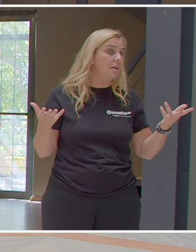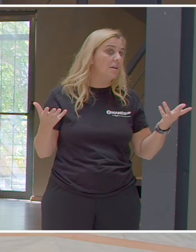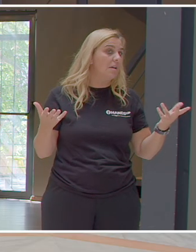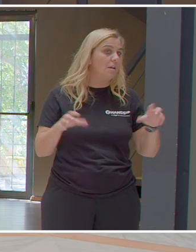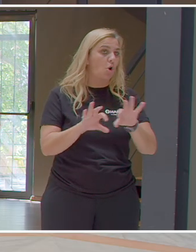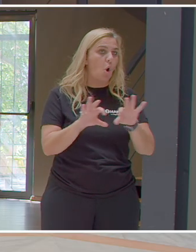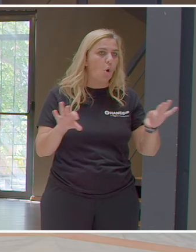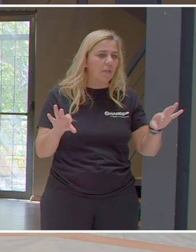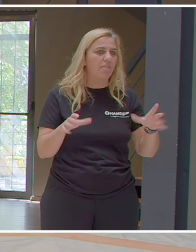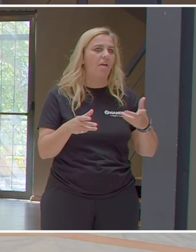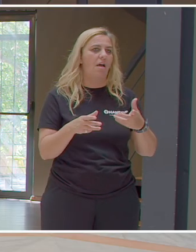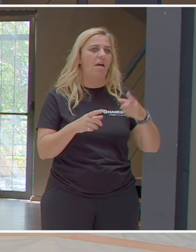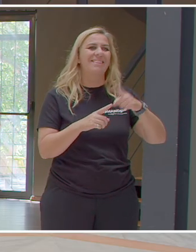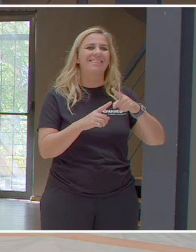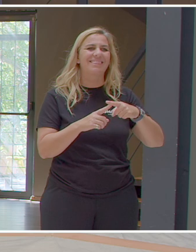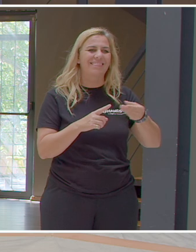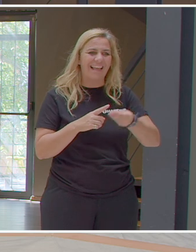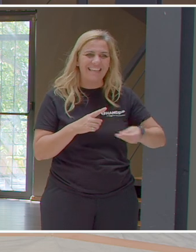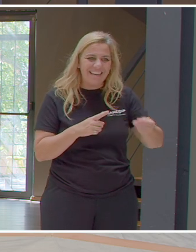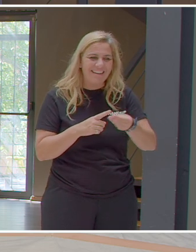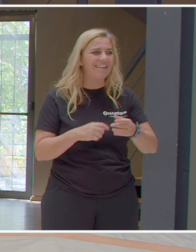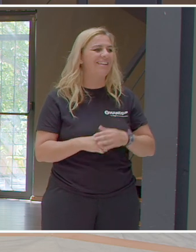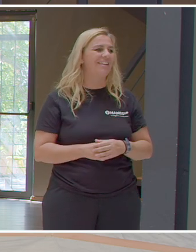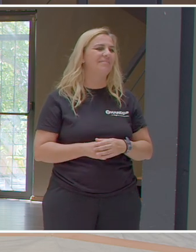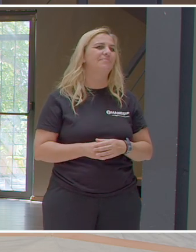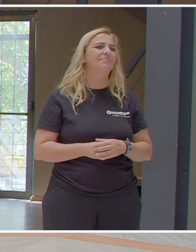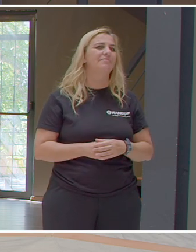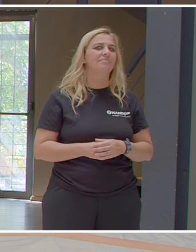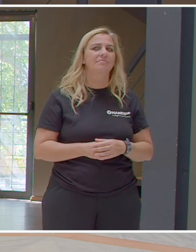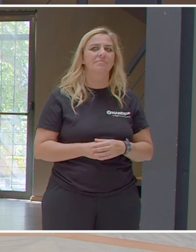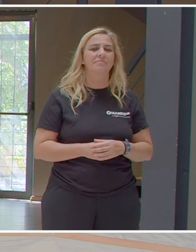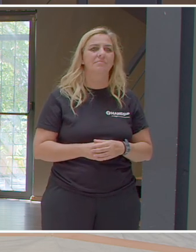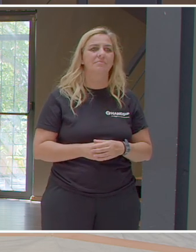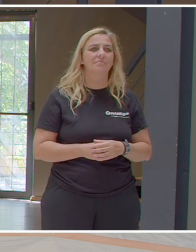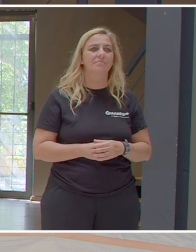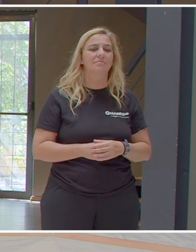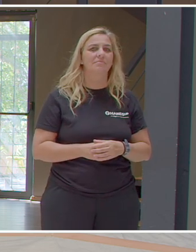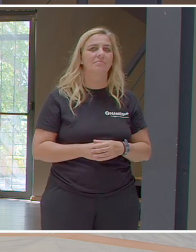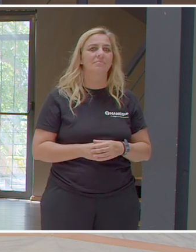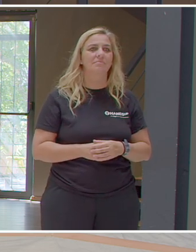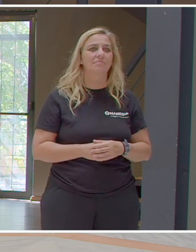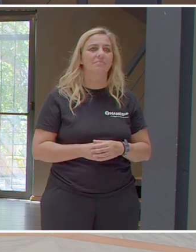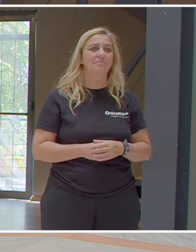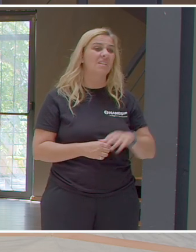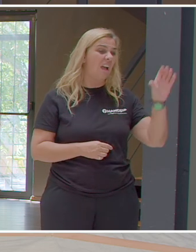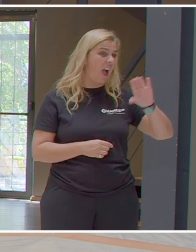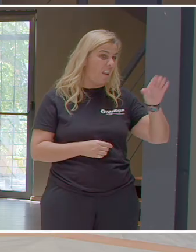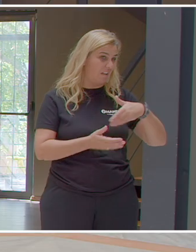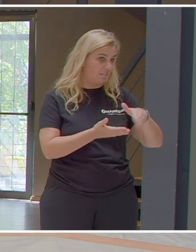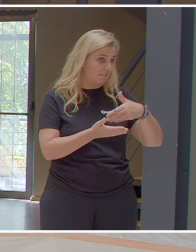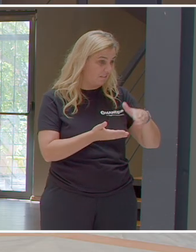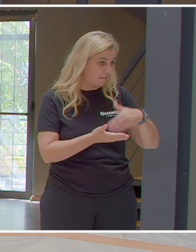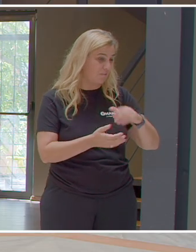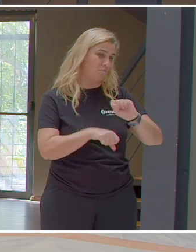tahini. Just drizzle these flax seeds on top. You're good, and try to not use so much salt or try to